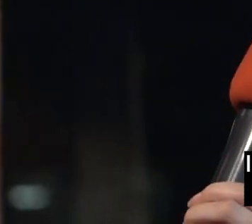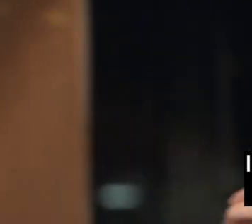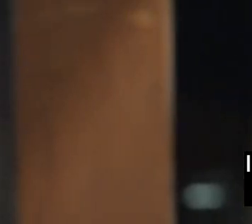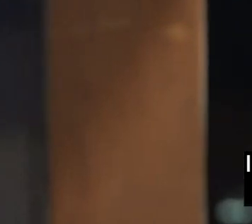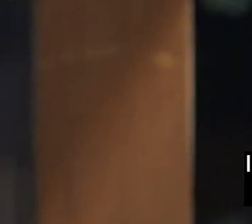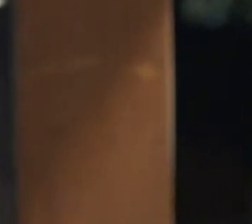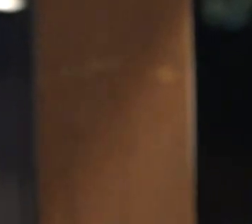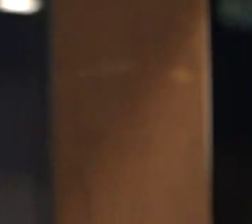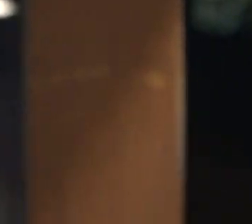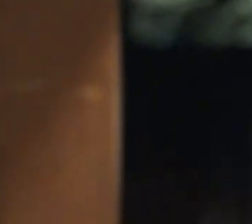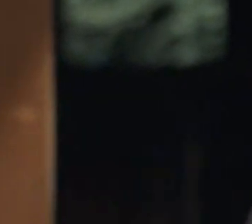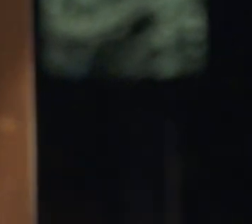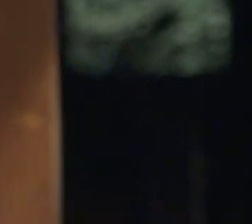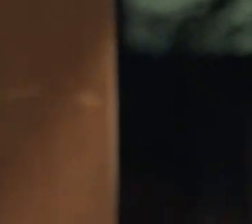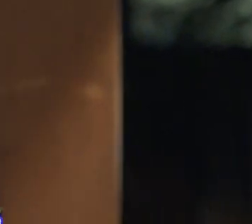us online.